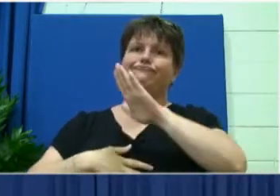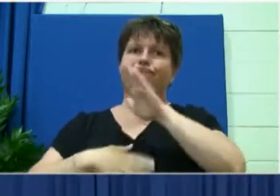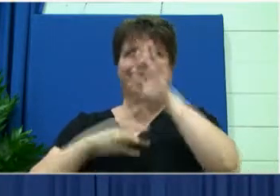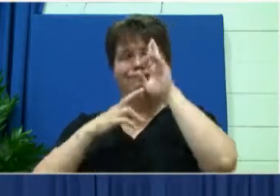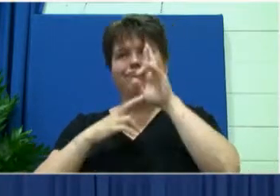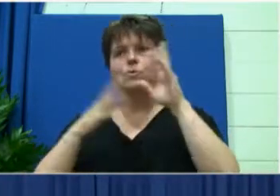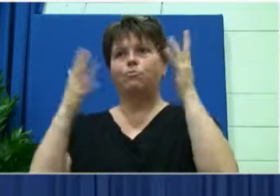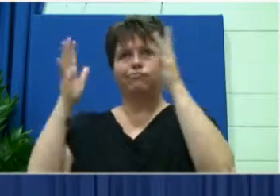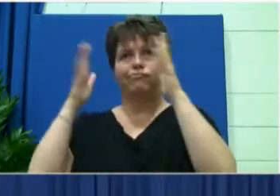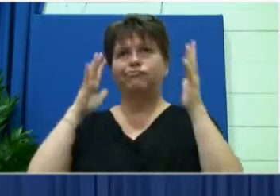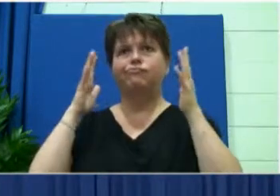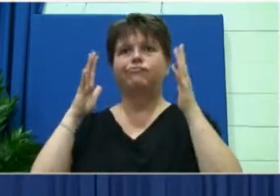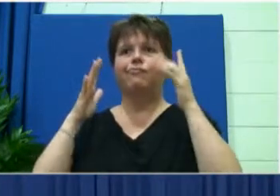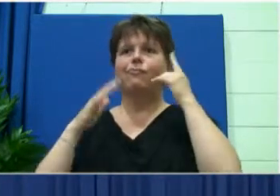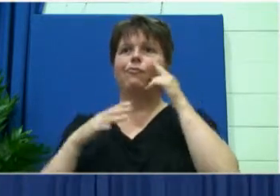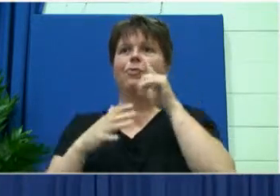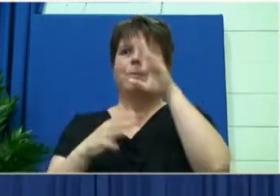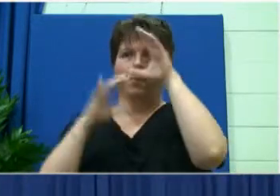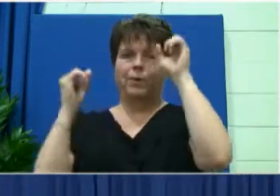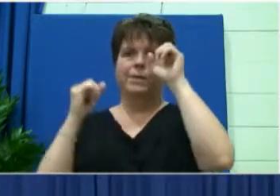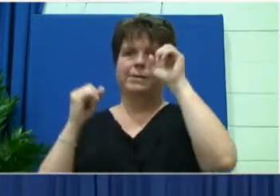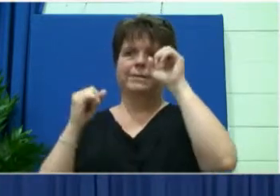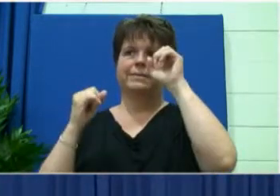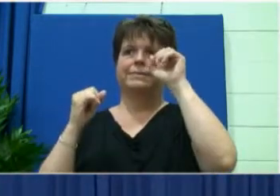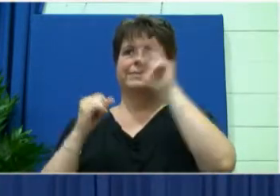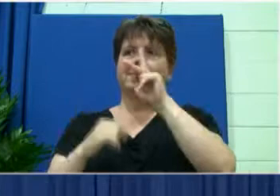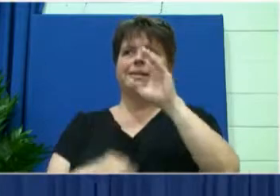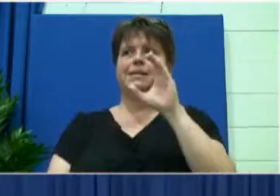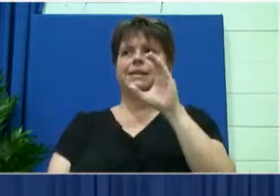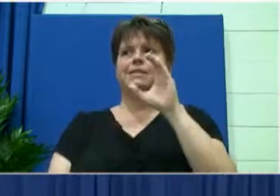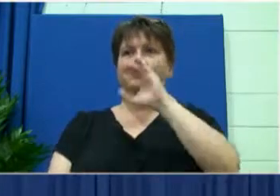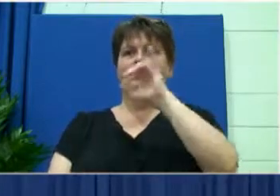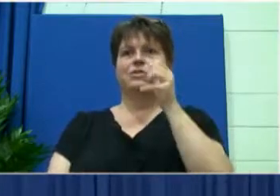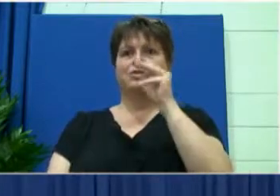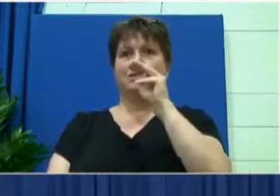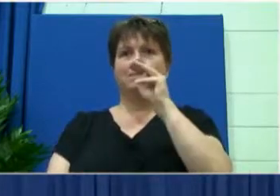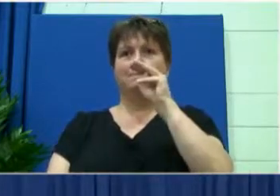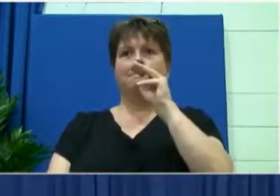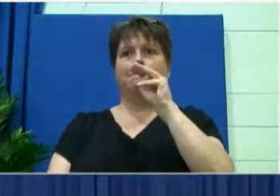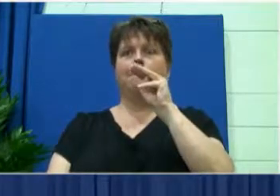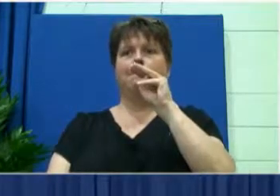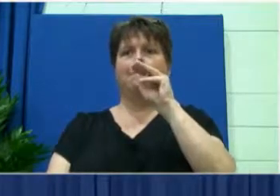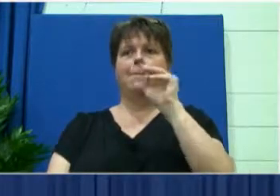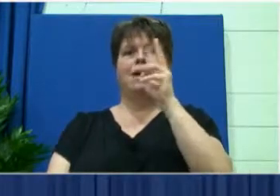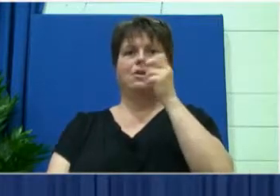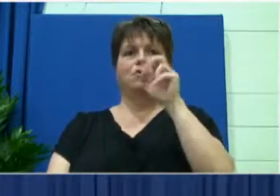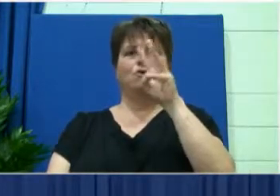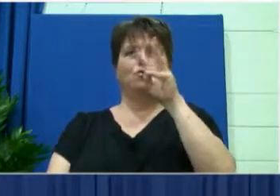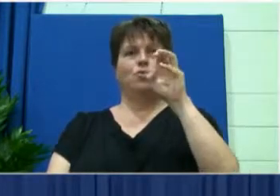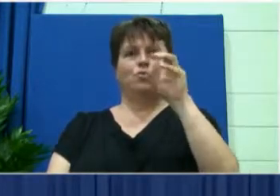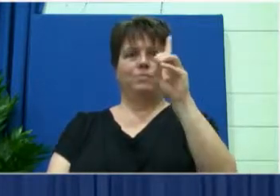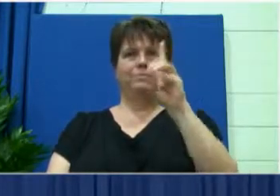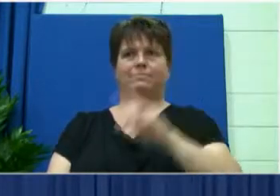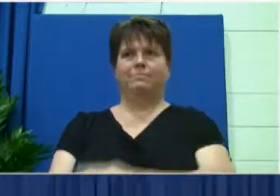Let's have a big round of applause for the president of Kaskaskia College, Mr. James Underwood.